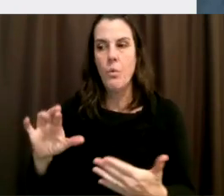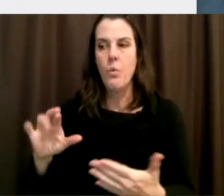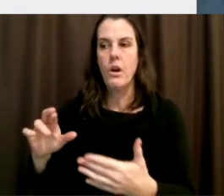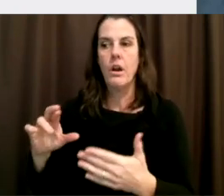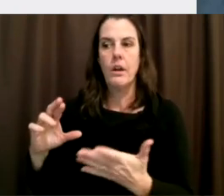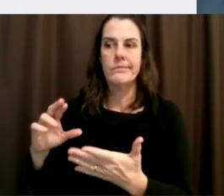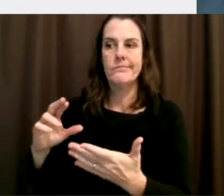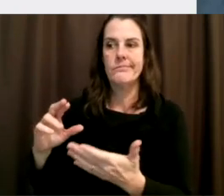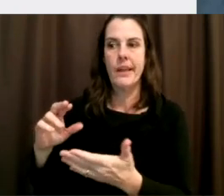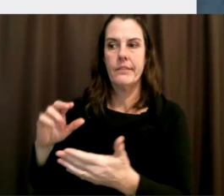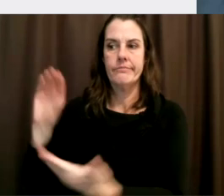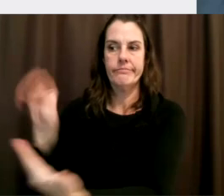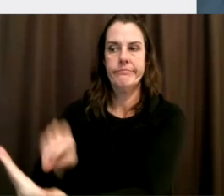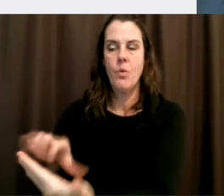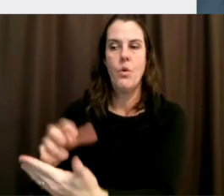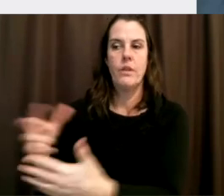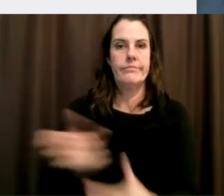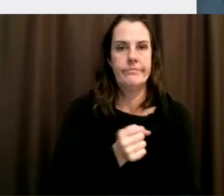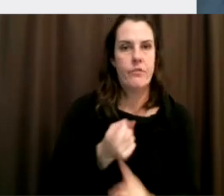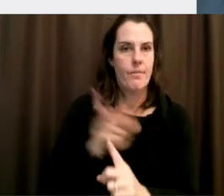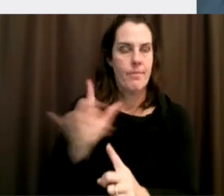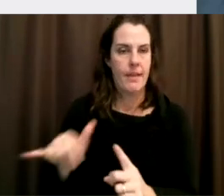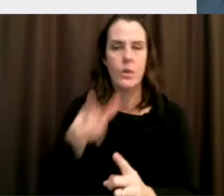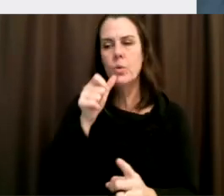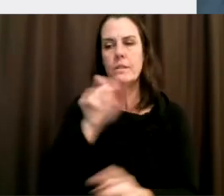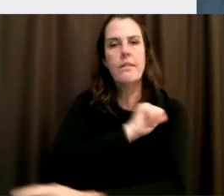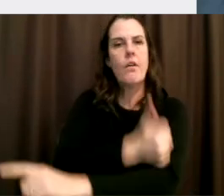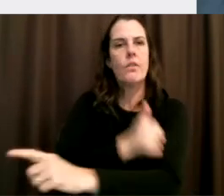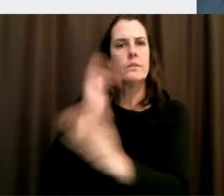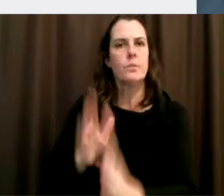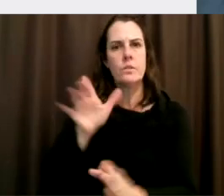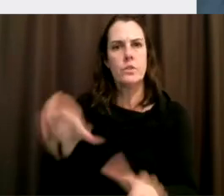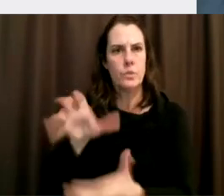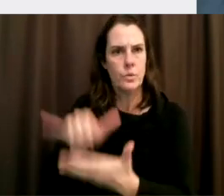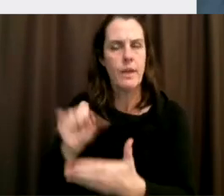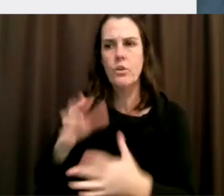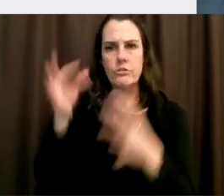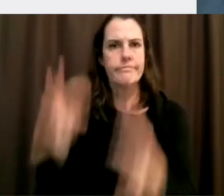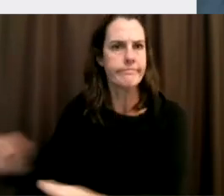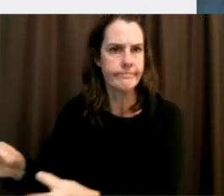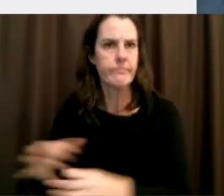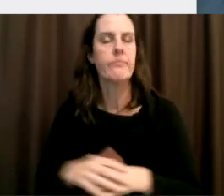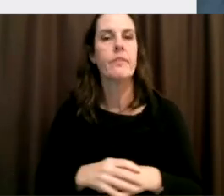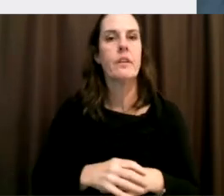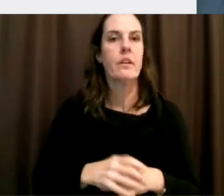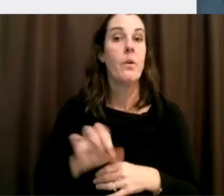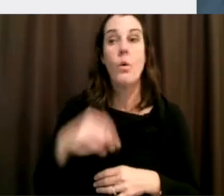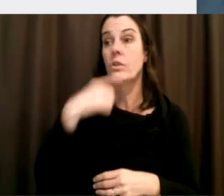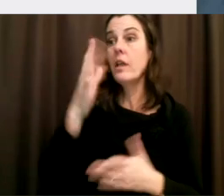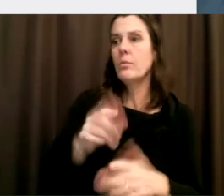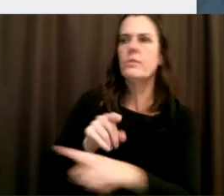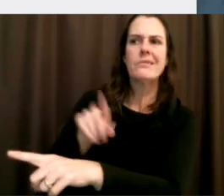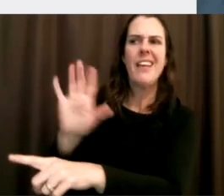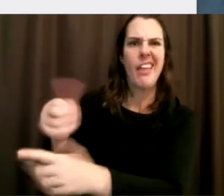inventory, who is the authorized individual to do that or to make that, to tell somebody to go, take